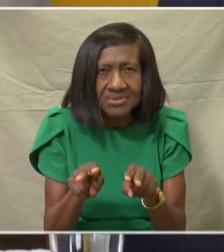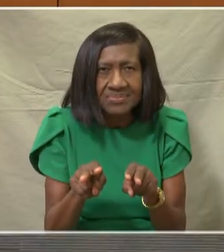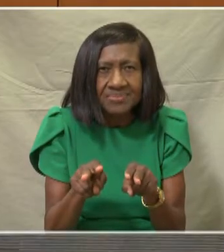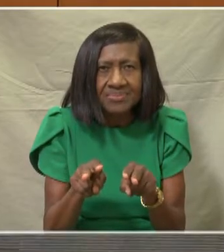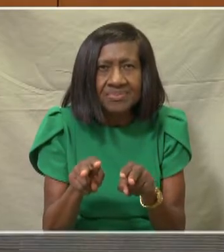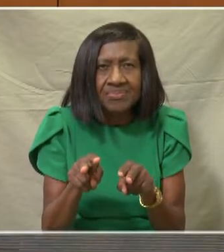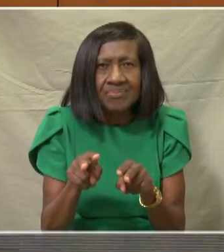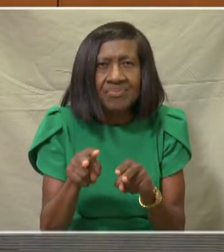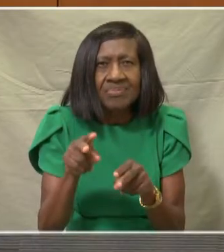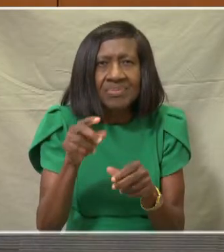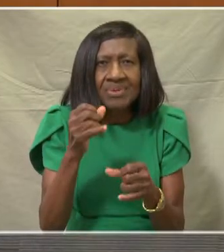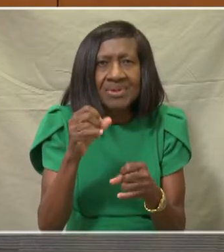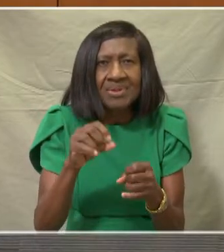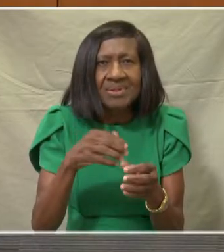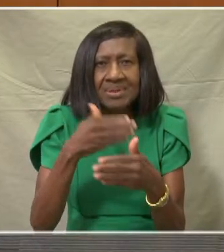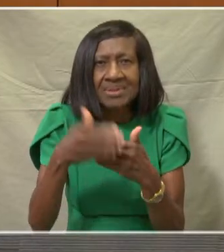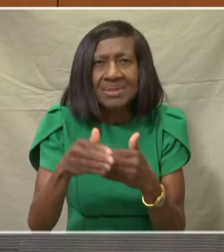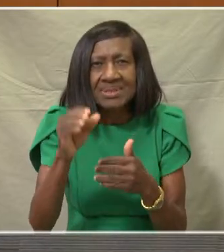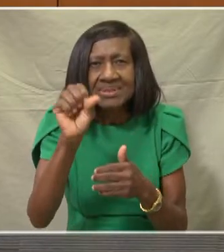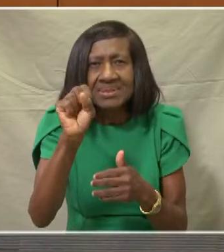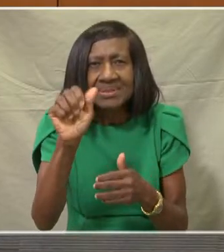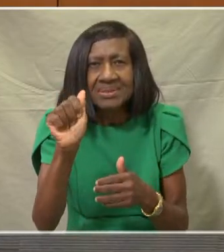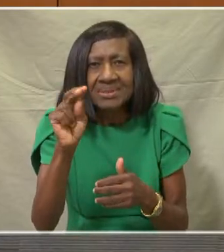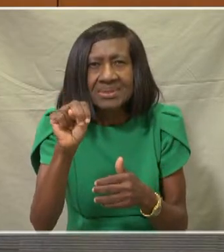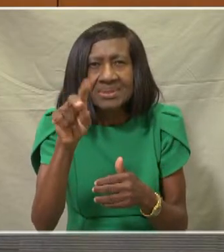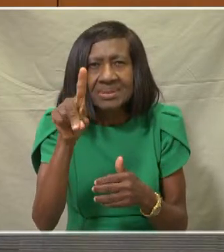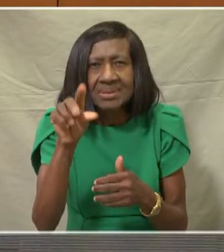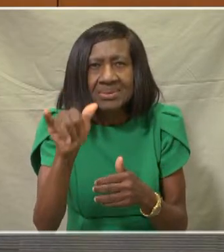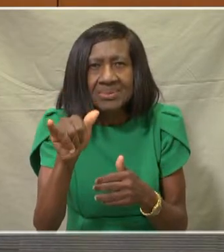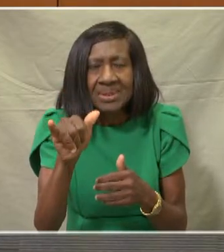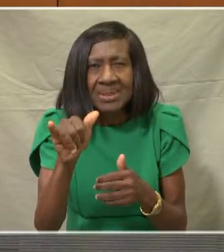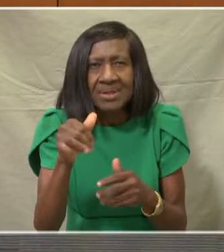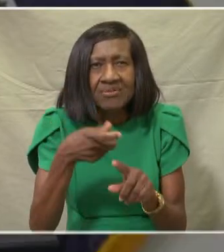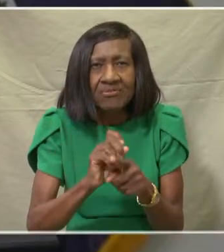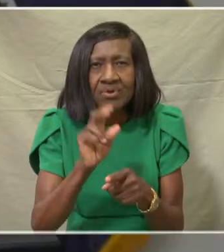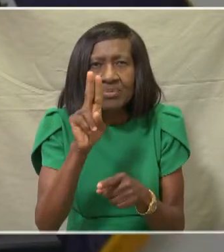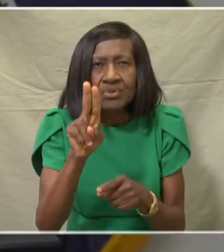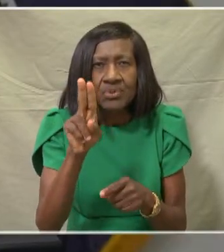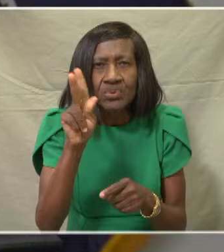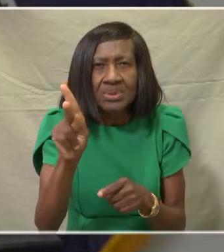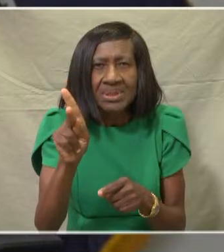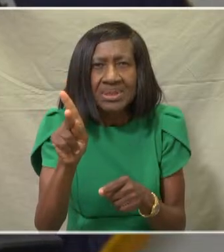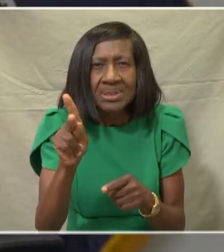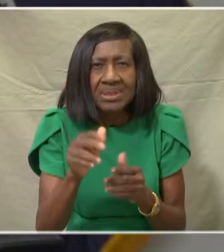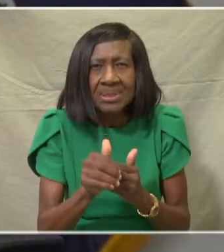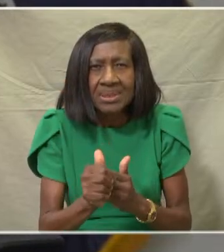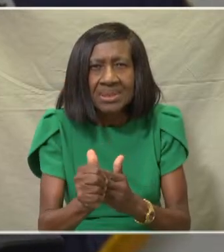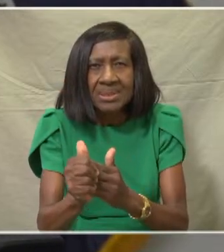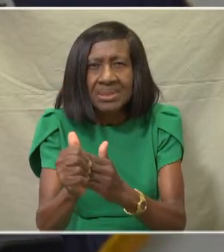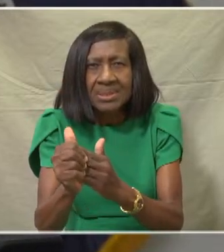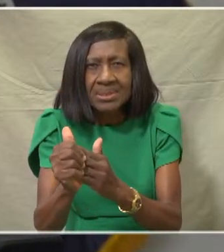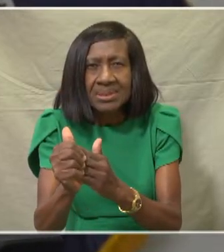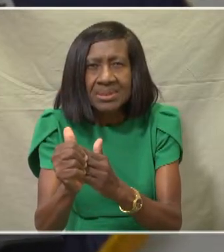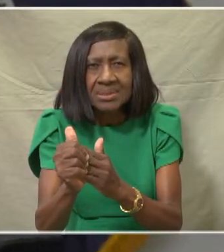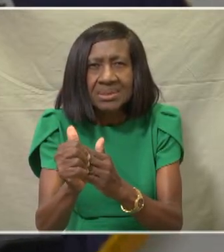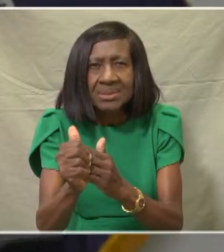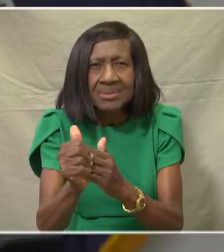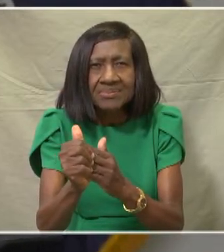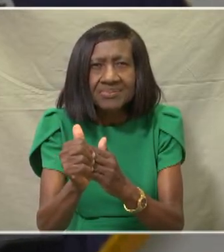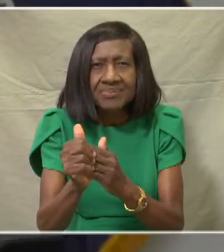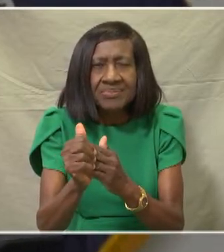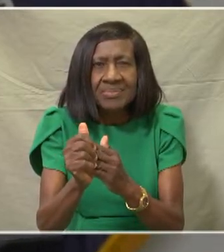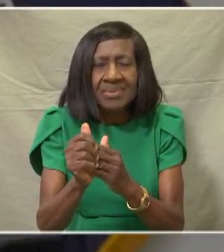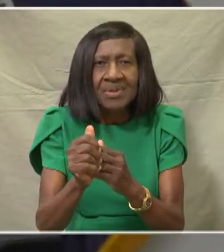my left is Sandy Gale. Sandy is an election analyst from the UK. Sandy is leading our observation of the campaign and